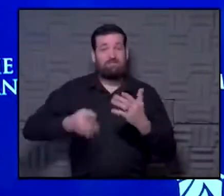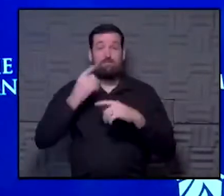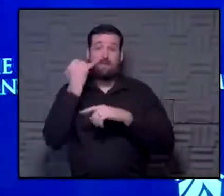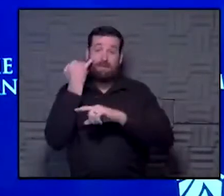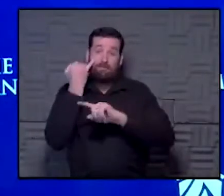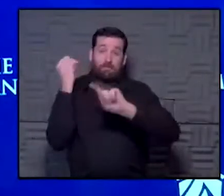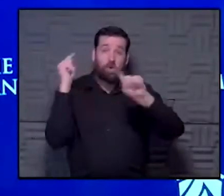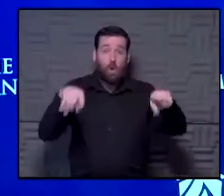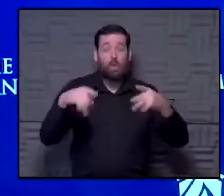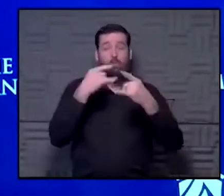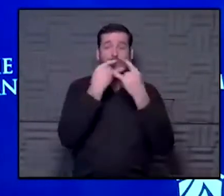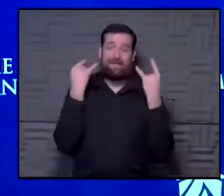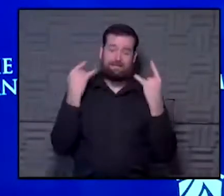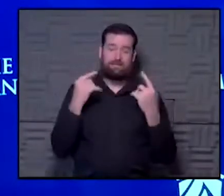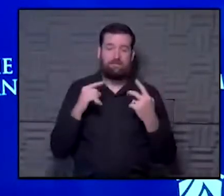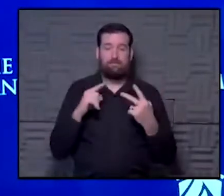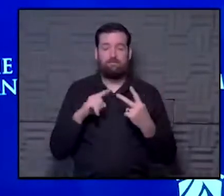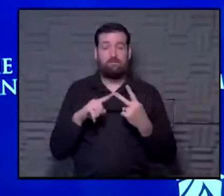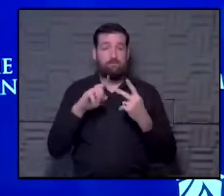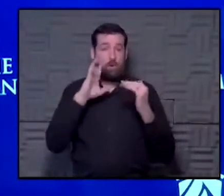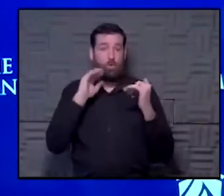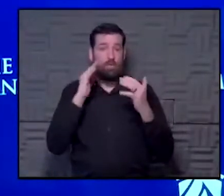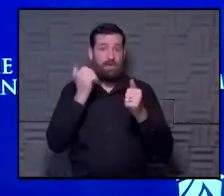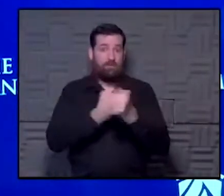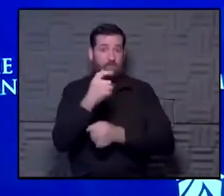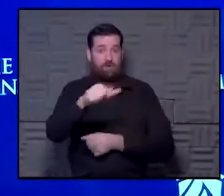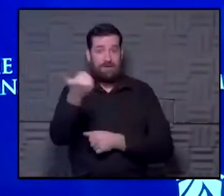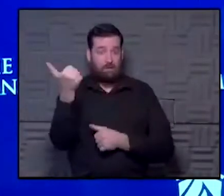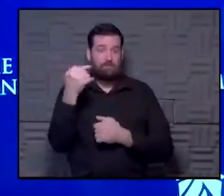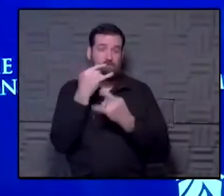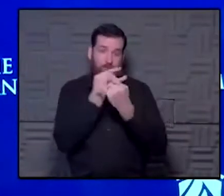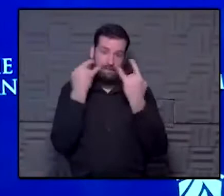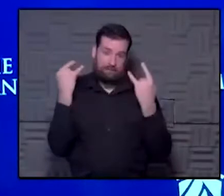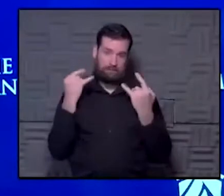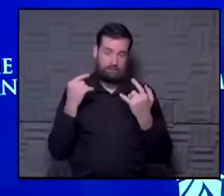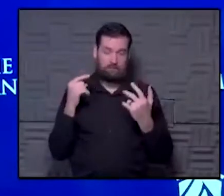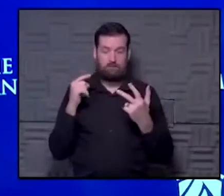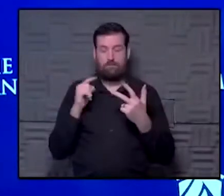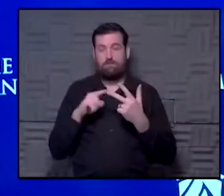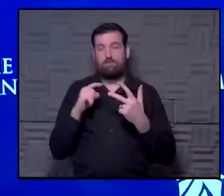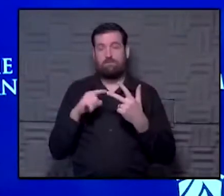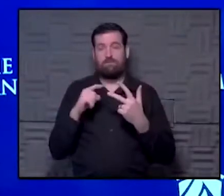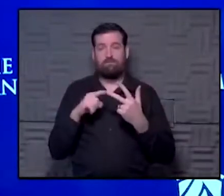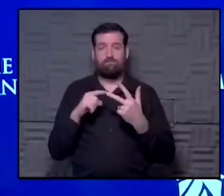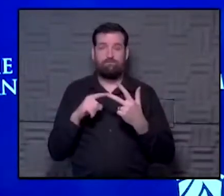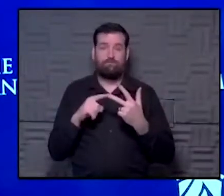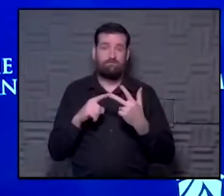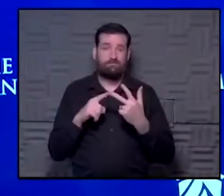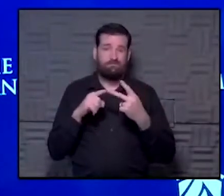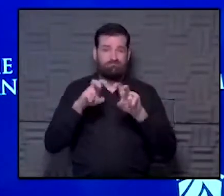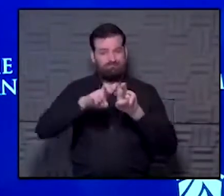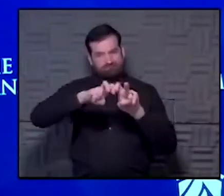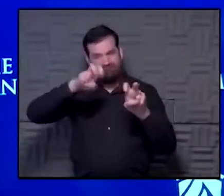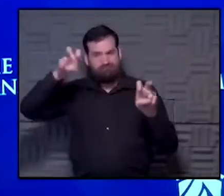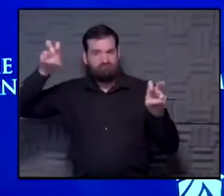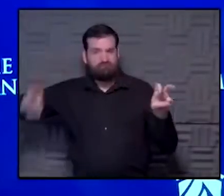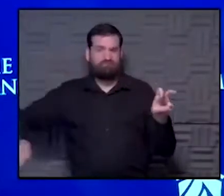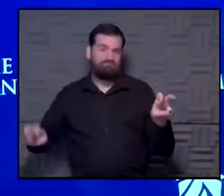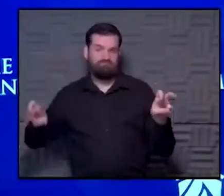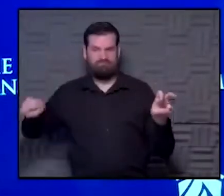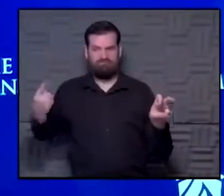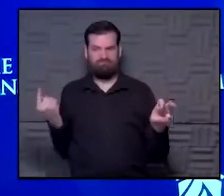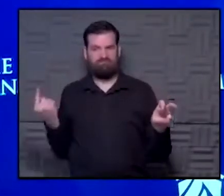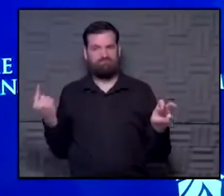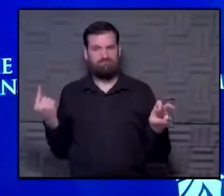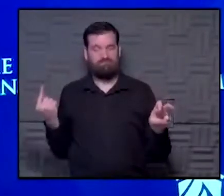mask. B, I hope everybody else in that gym has a mask. Yeah. And C, sit away from everybody.